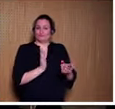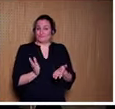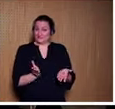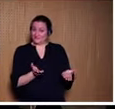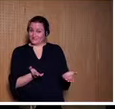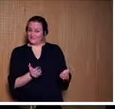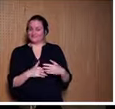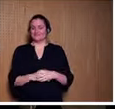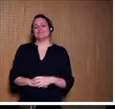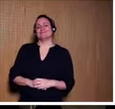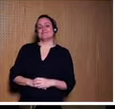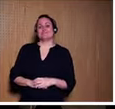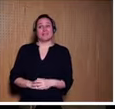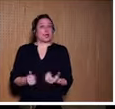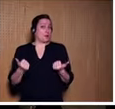All right.